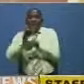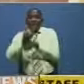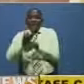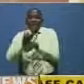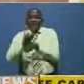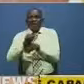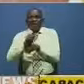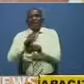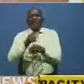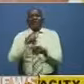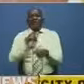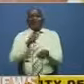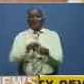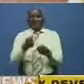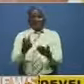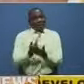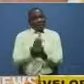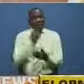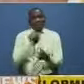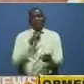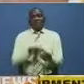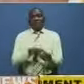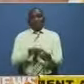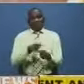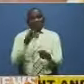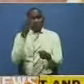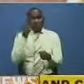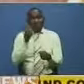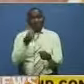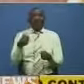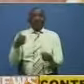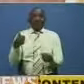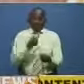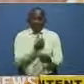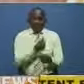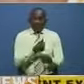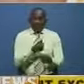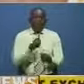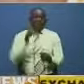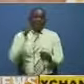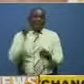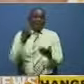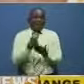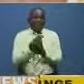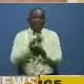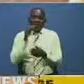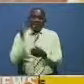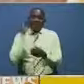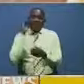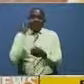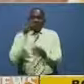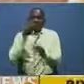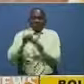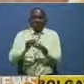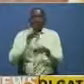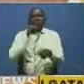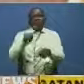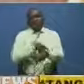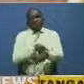sa. Anintina odrum rebe yede ne etia na wachoso asa. Wede na hune